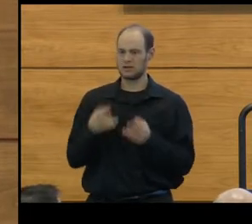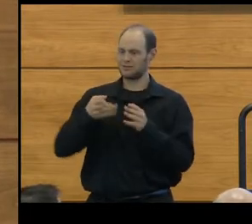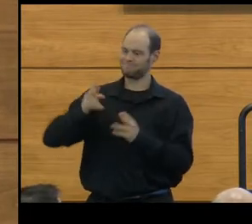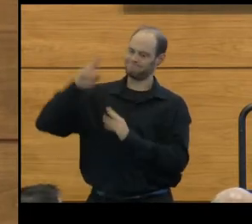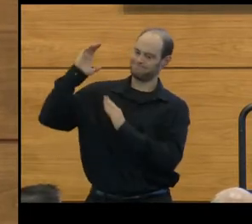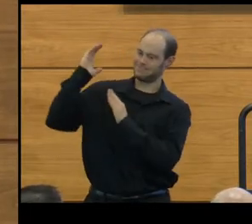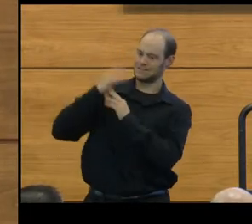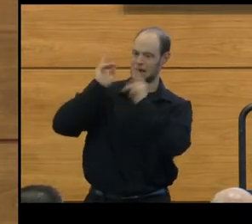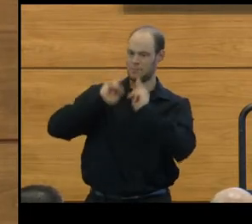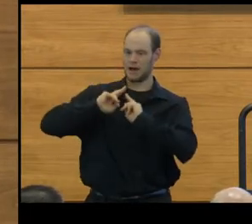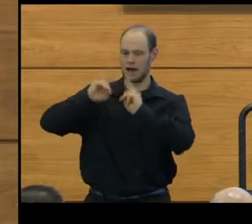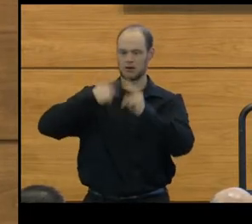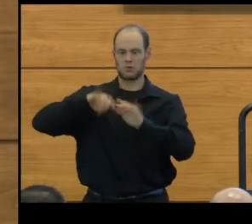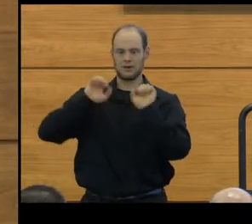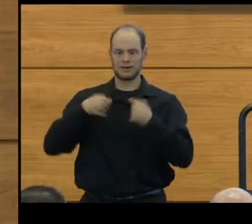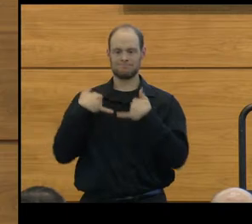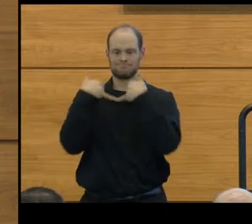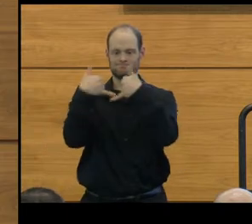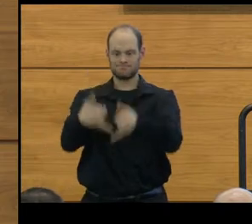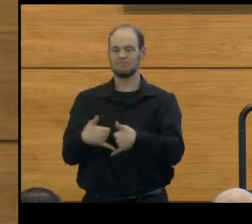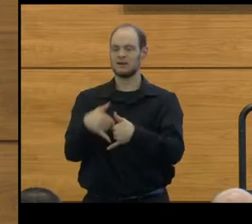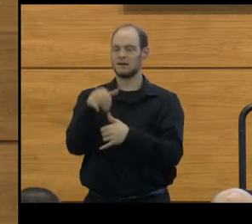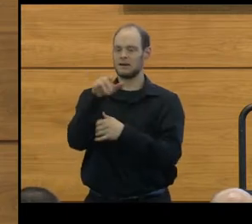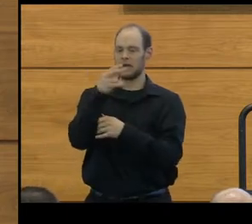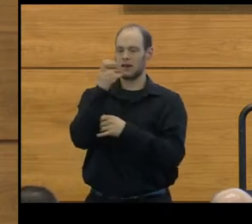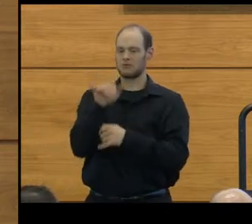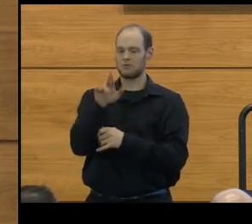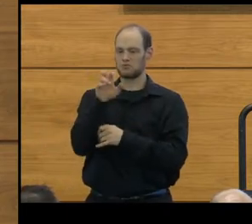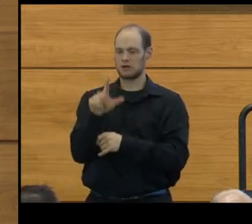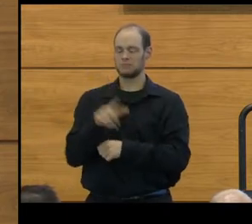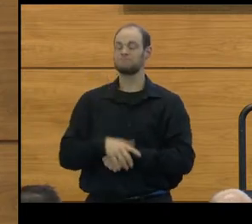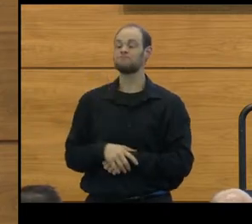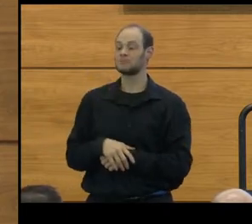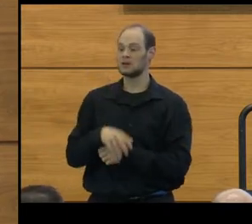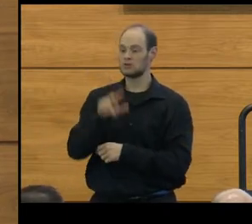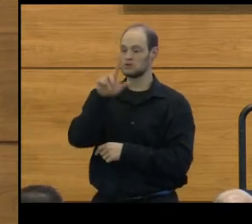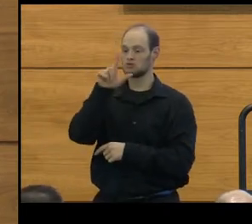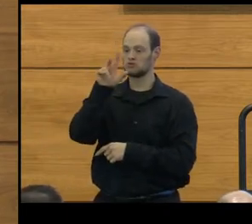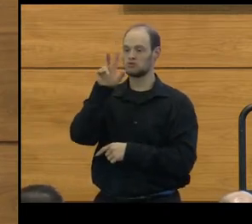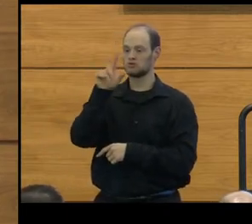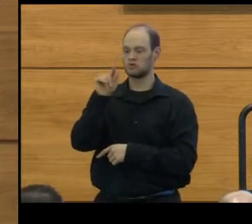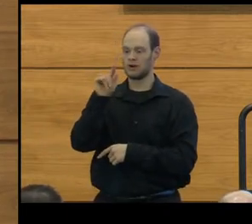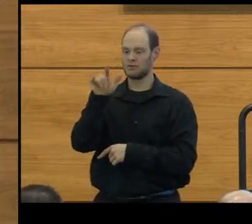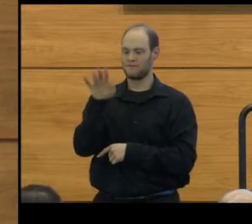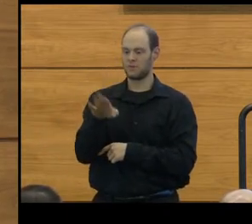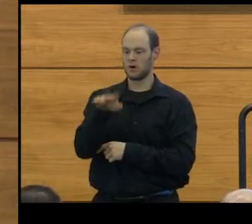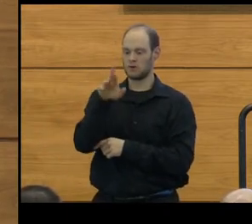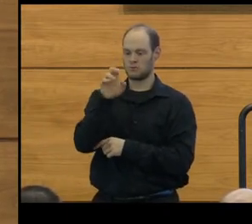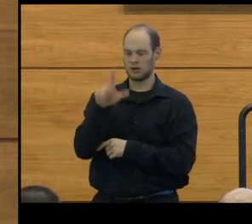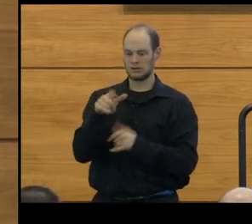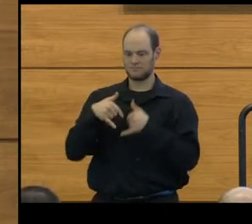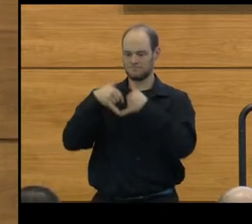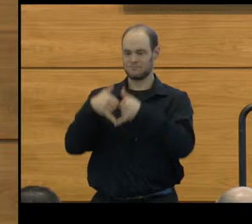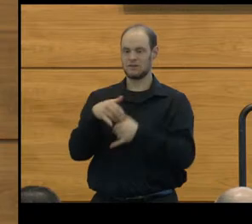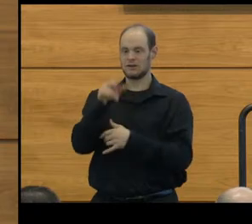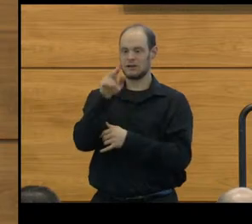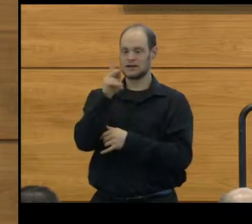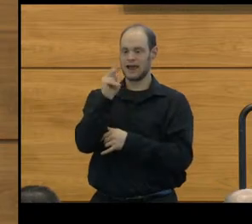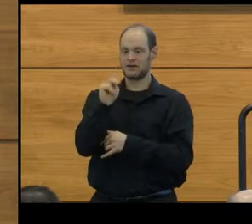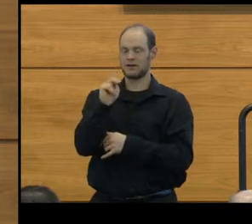this institution can bestow, the Russel Lectureship. The 2024 Henry Russel Lecture is Karen